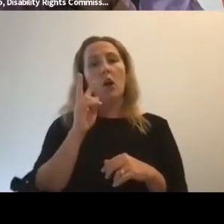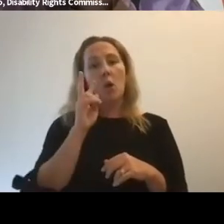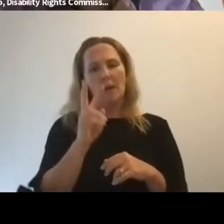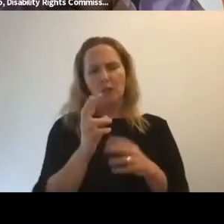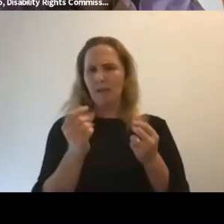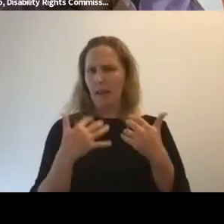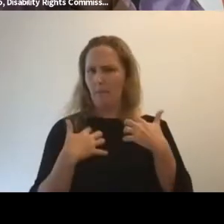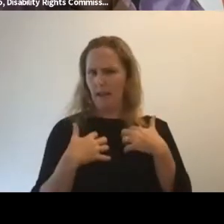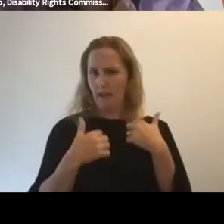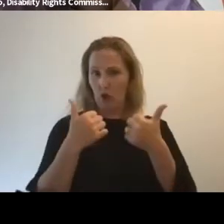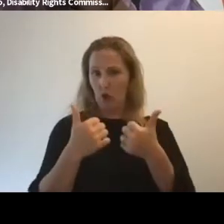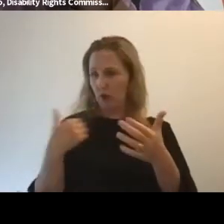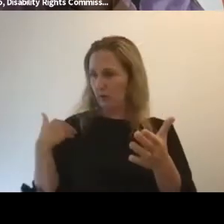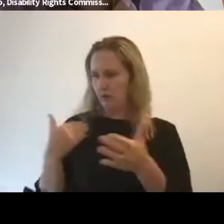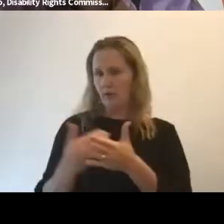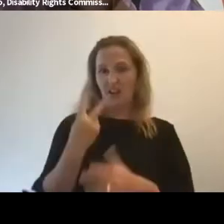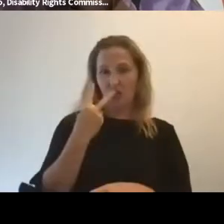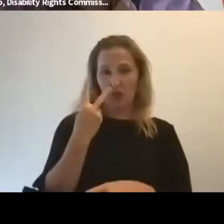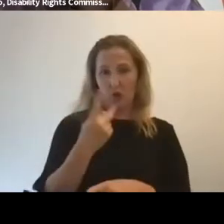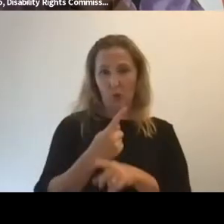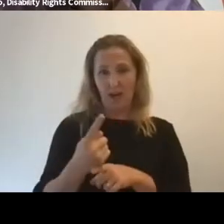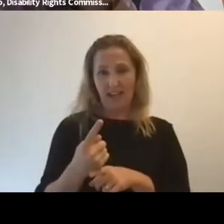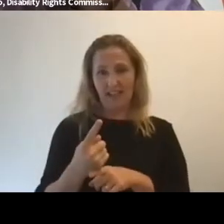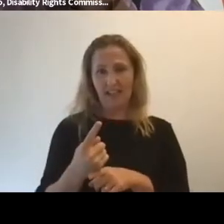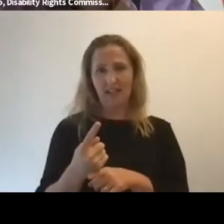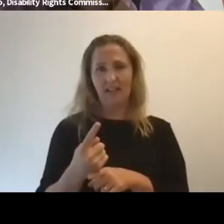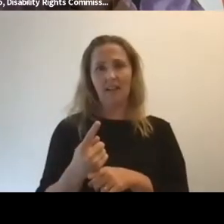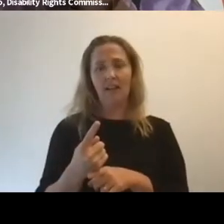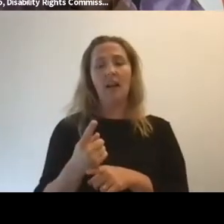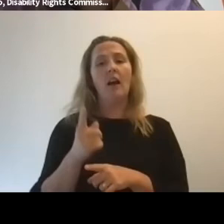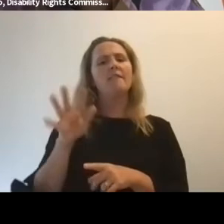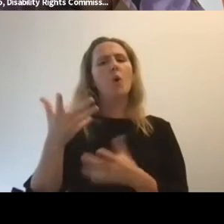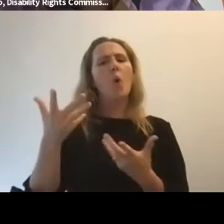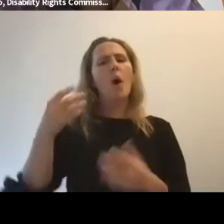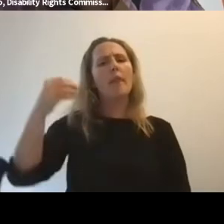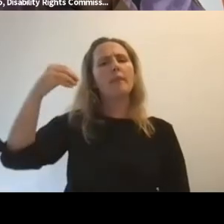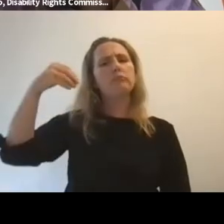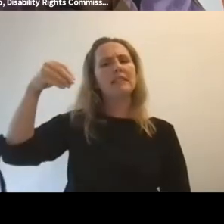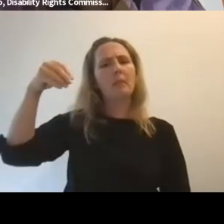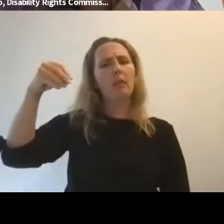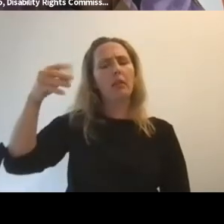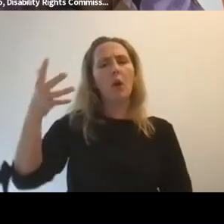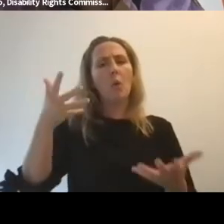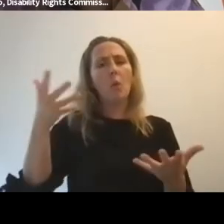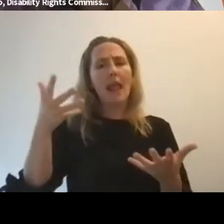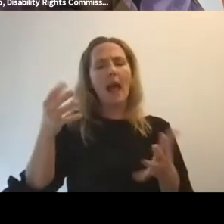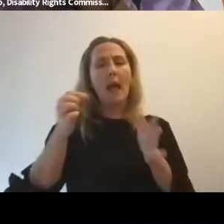although I bet it didn't feel like it for this leader, was the principal of Papatoa High School, having to